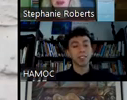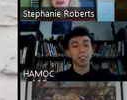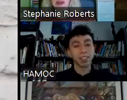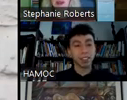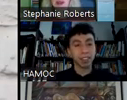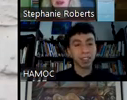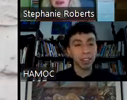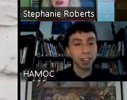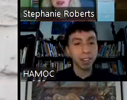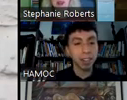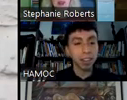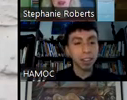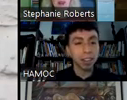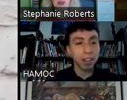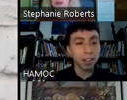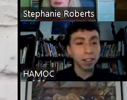Wow.